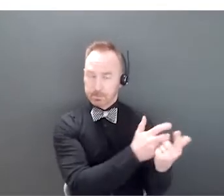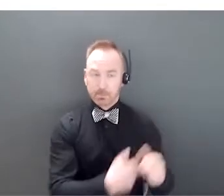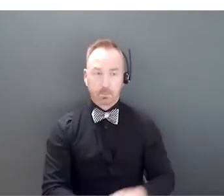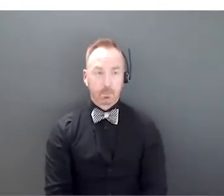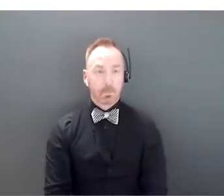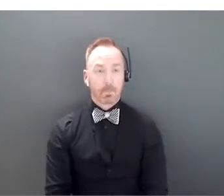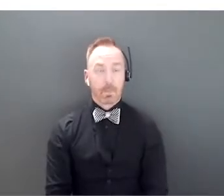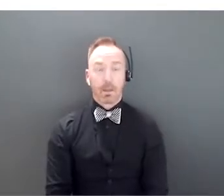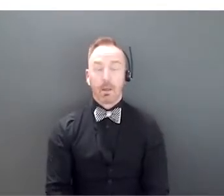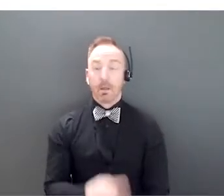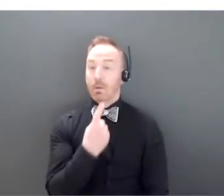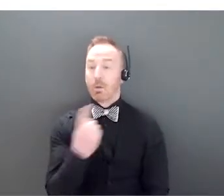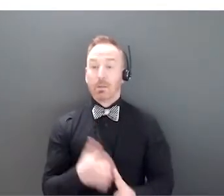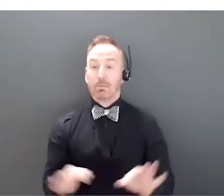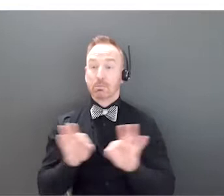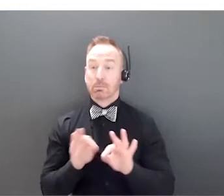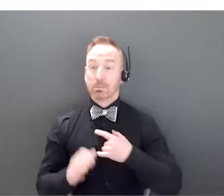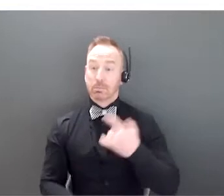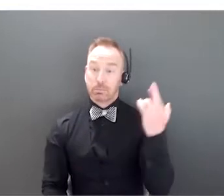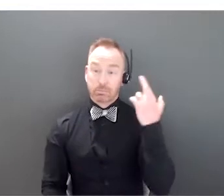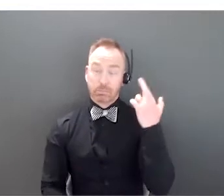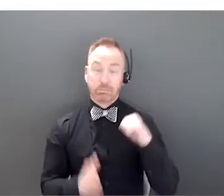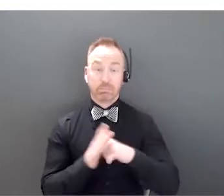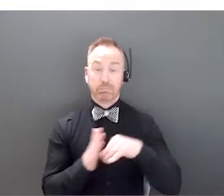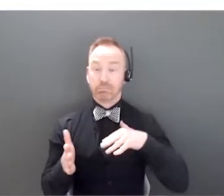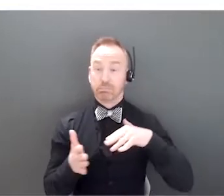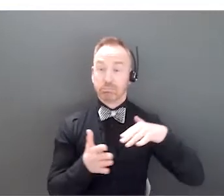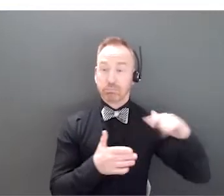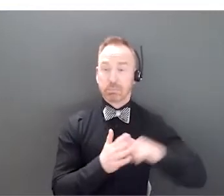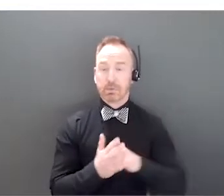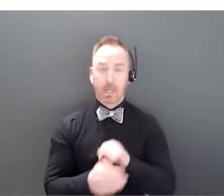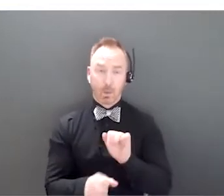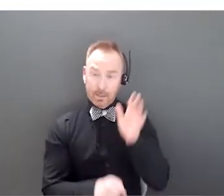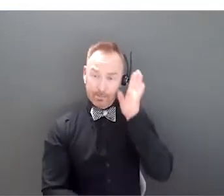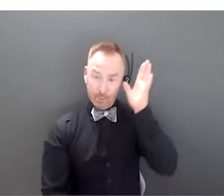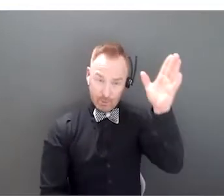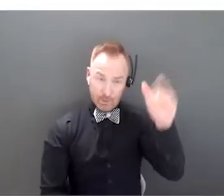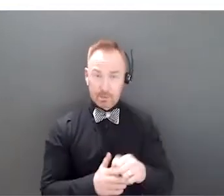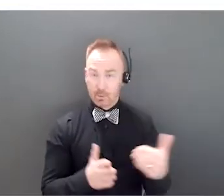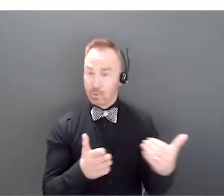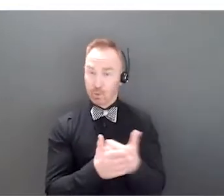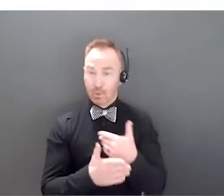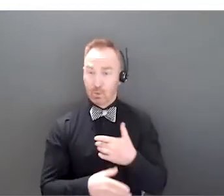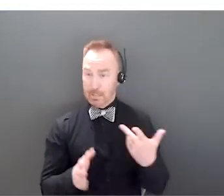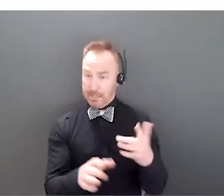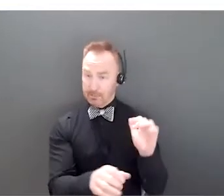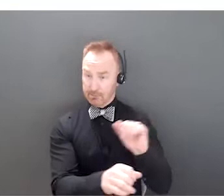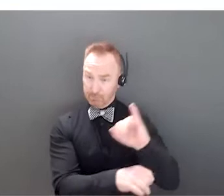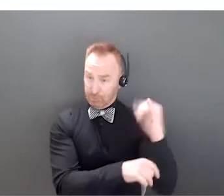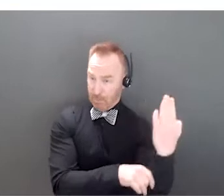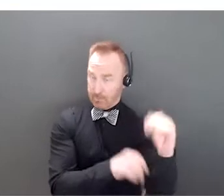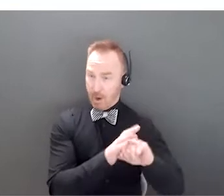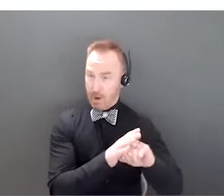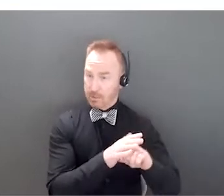One critical reason to study the future of work is that new occupations are being created. In a recent study, Economists at MIT